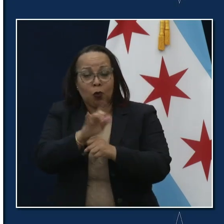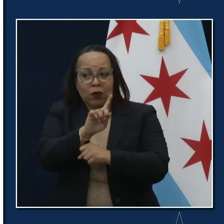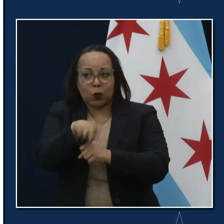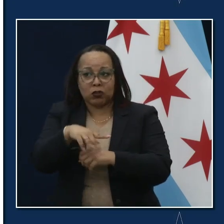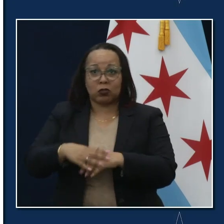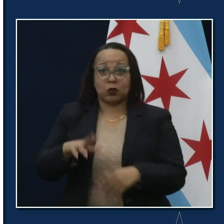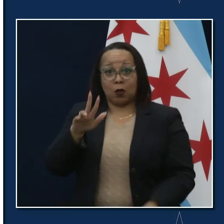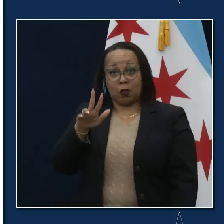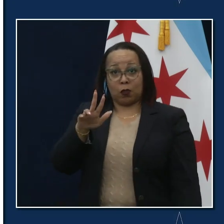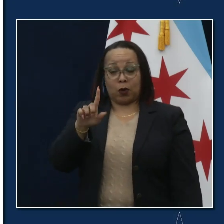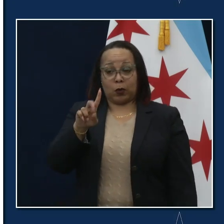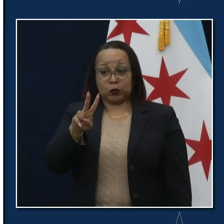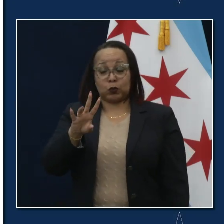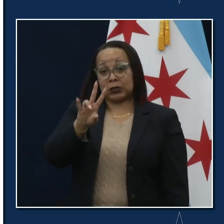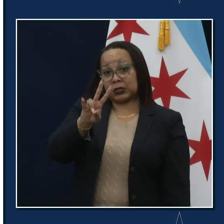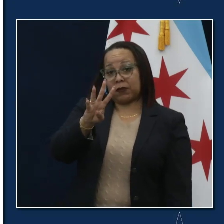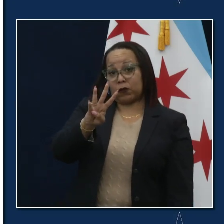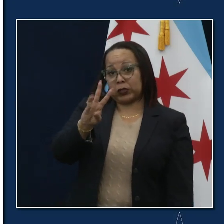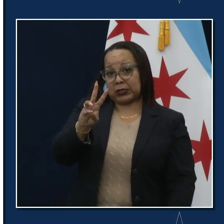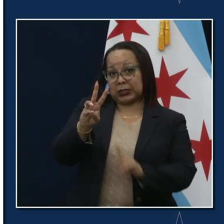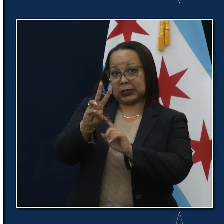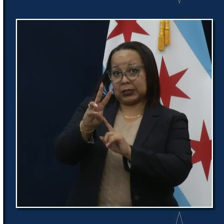questions.